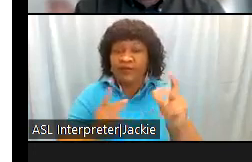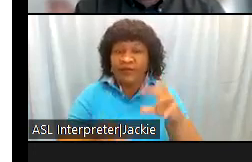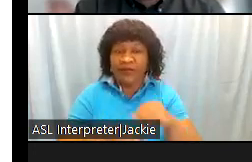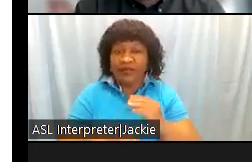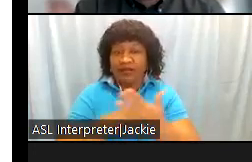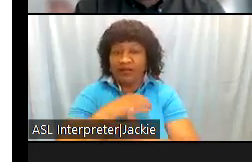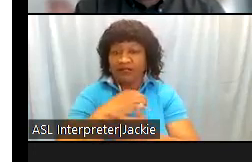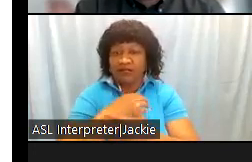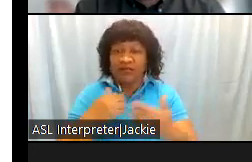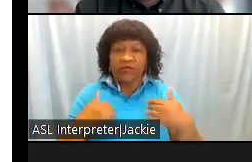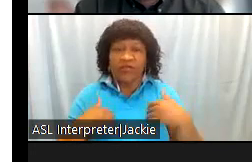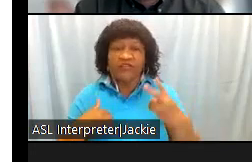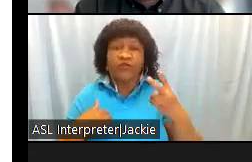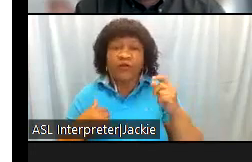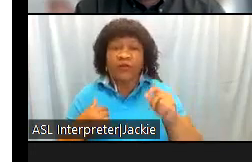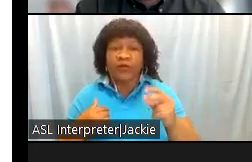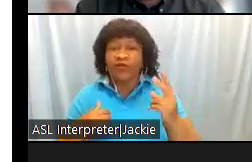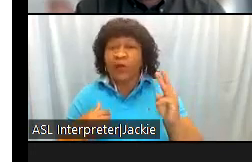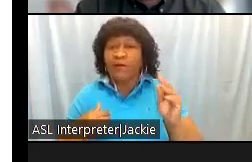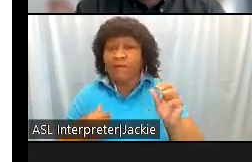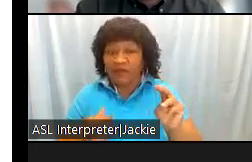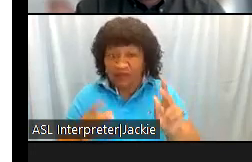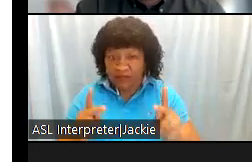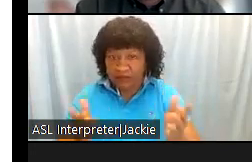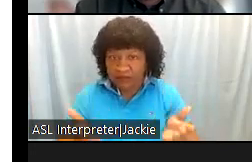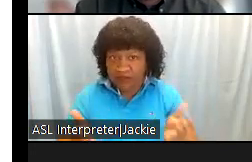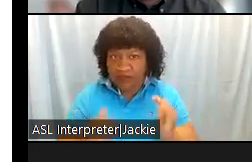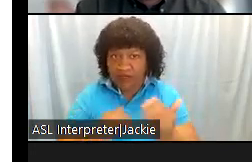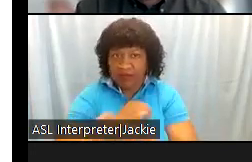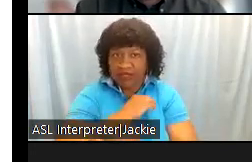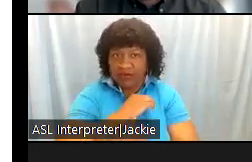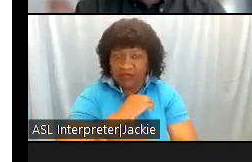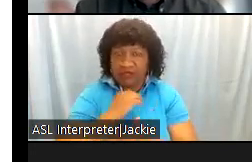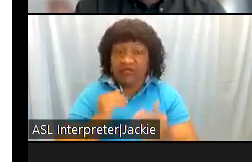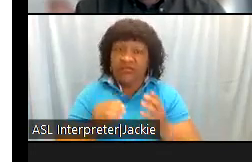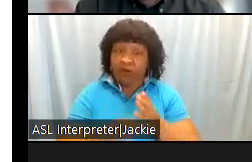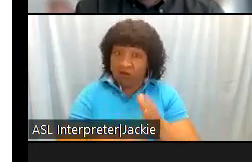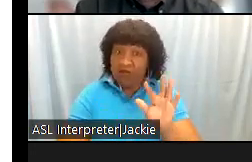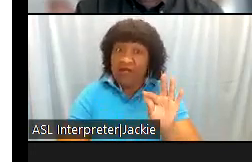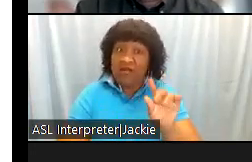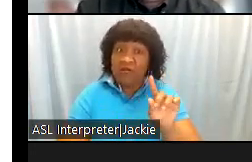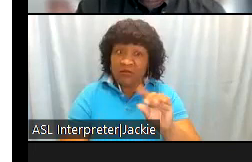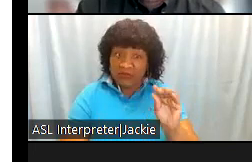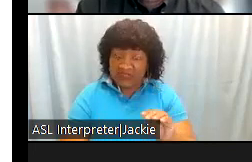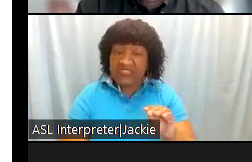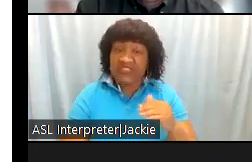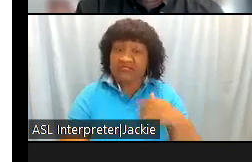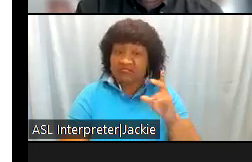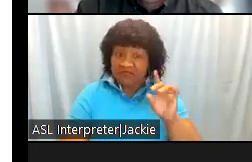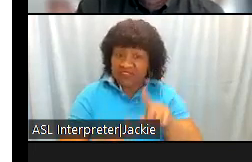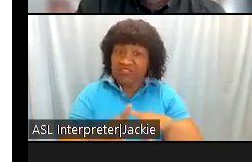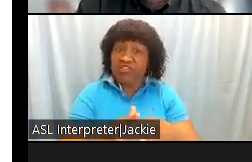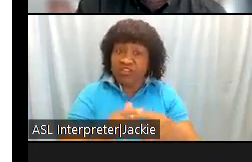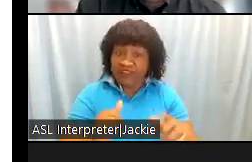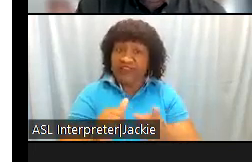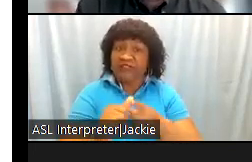So we have a county of 2.2 million people. So over 2 million people, or over about 91% have actually started that primary